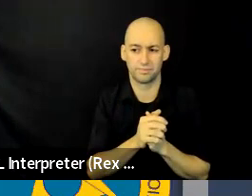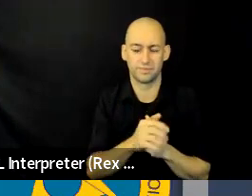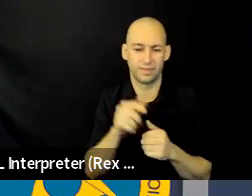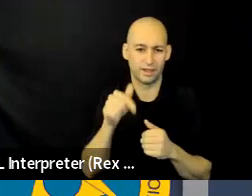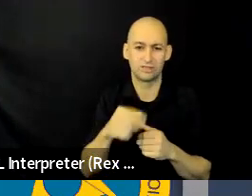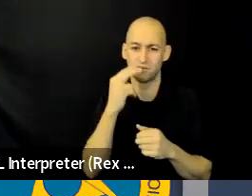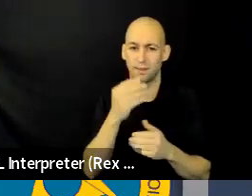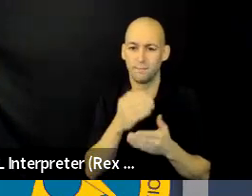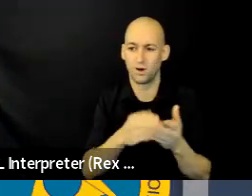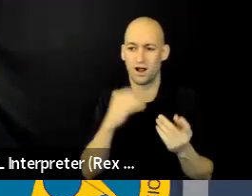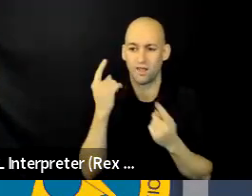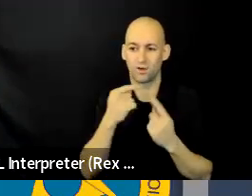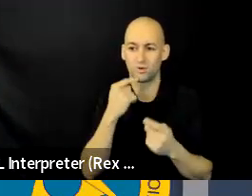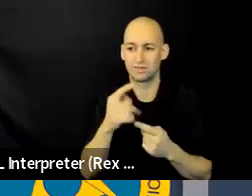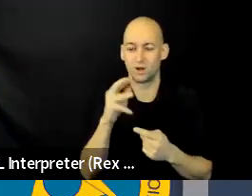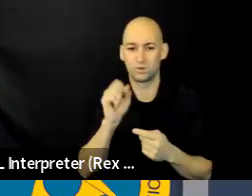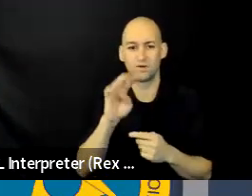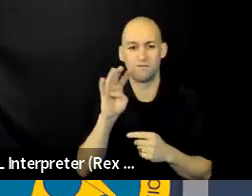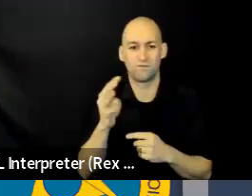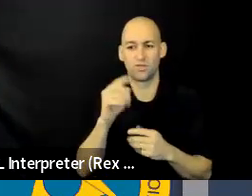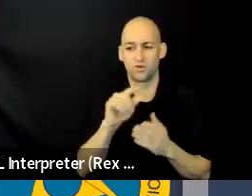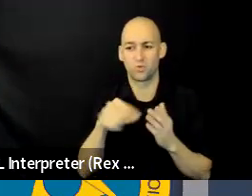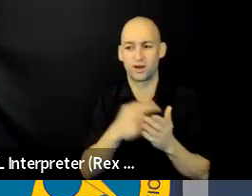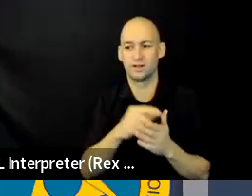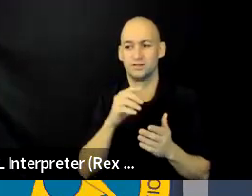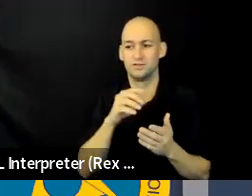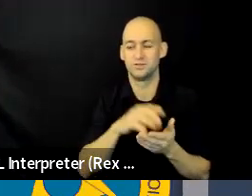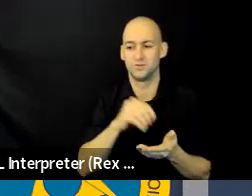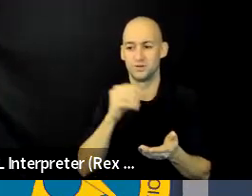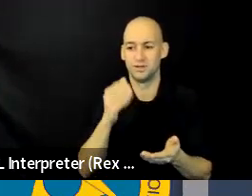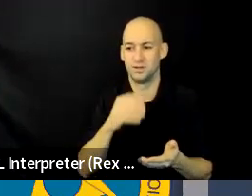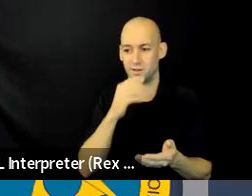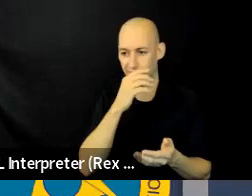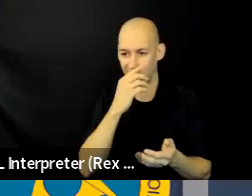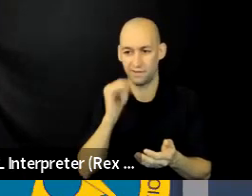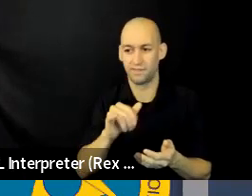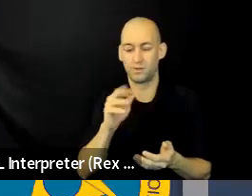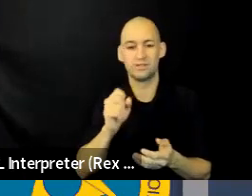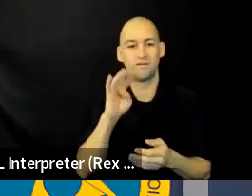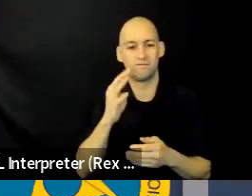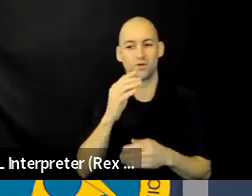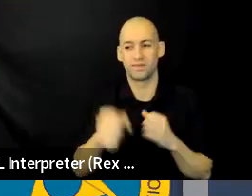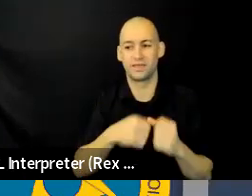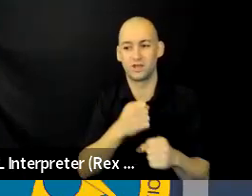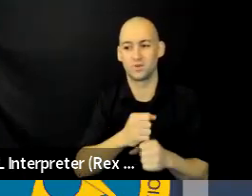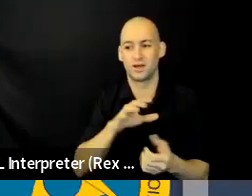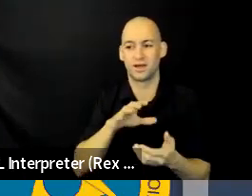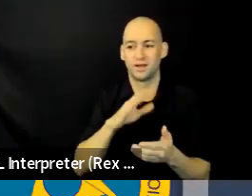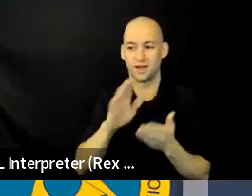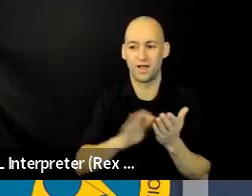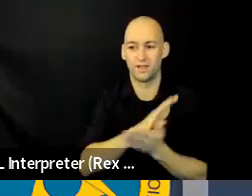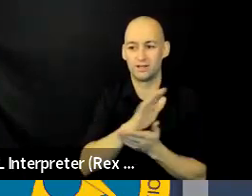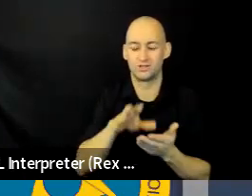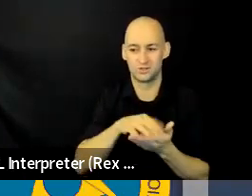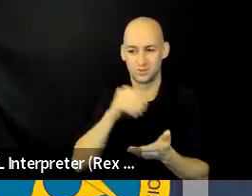part. I thought you said that was a 4th grade student. Tanisha had to tell me that was a 4th-year college student, which